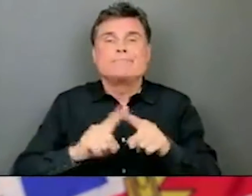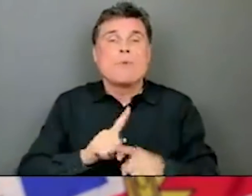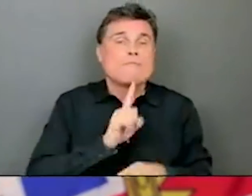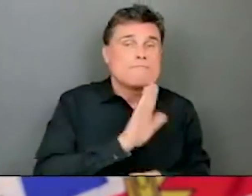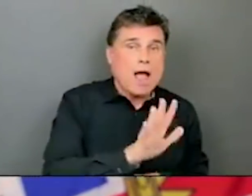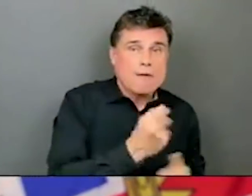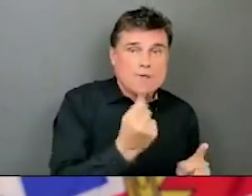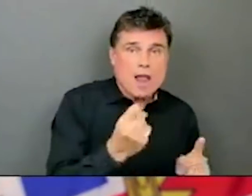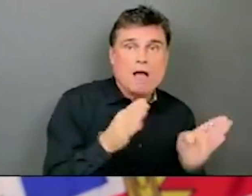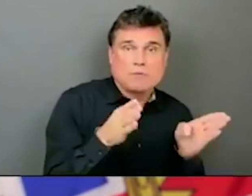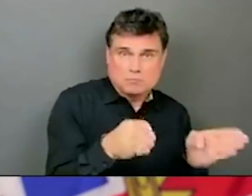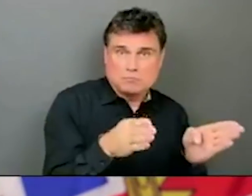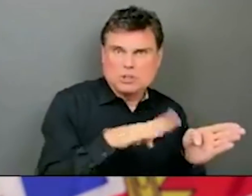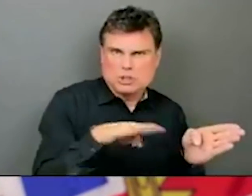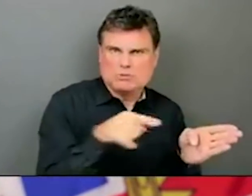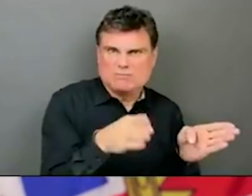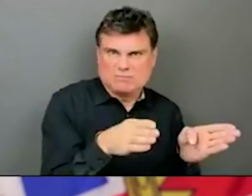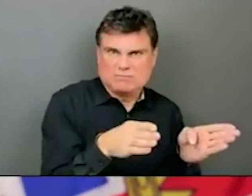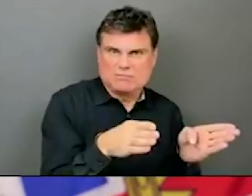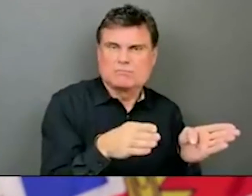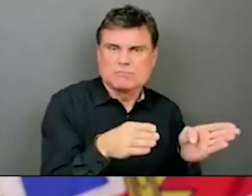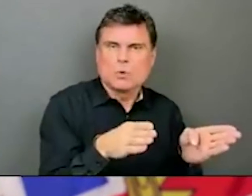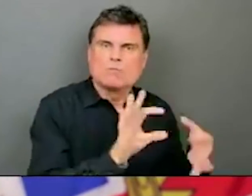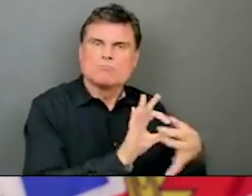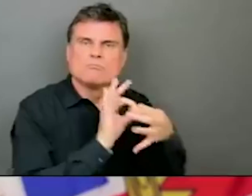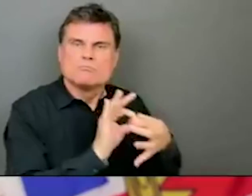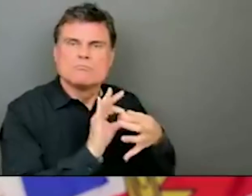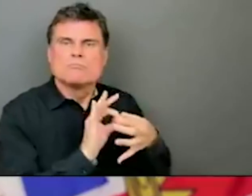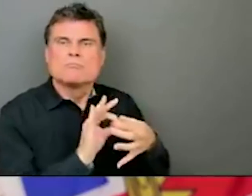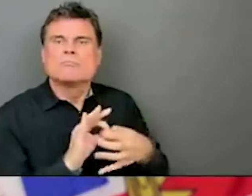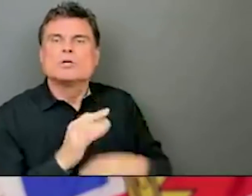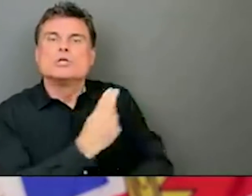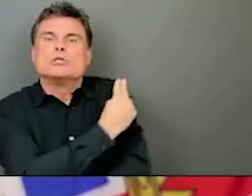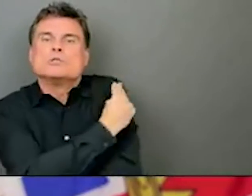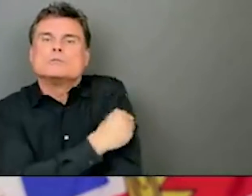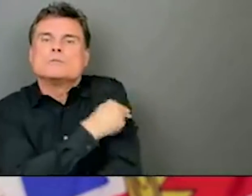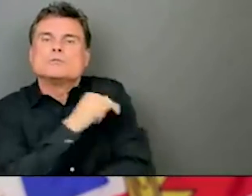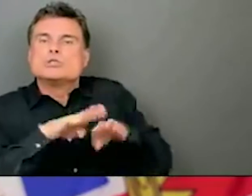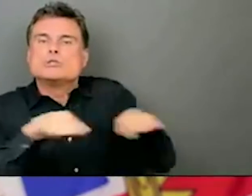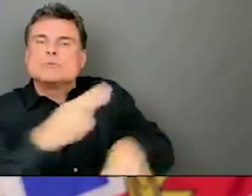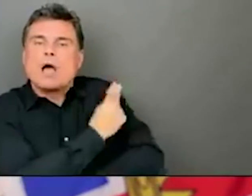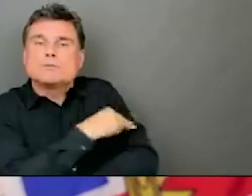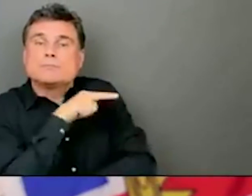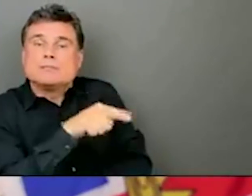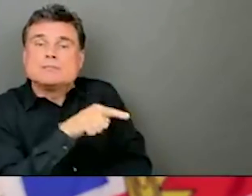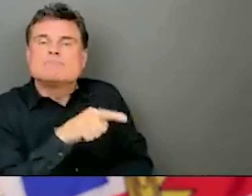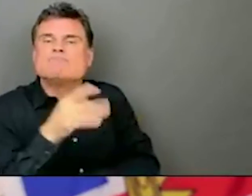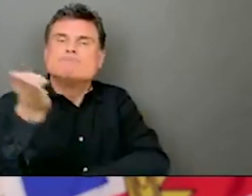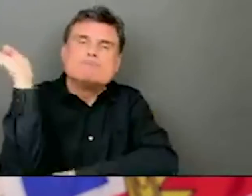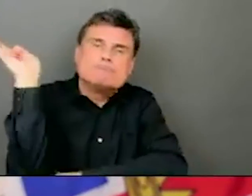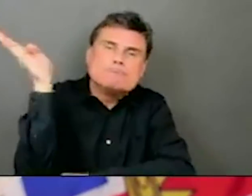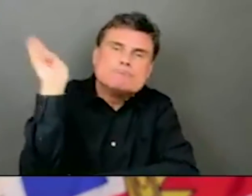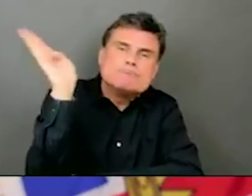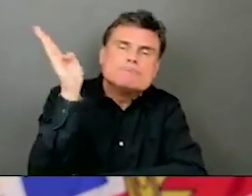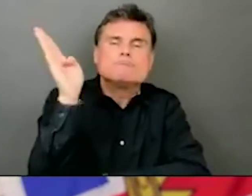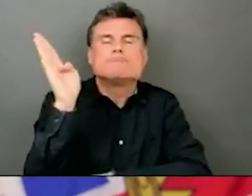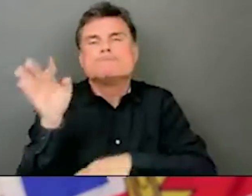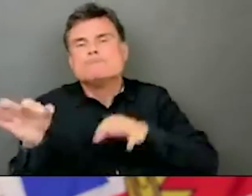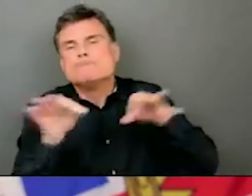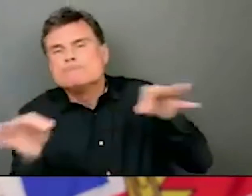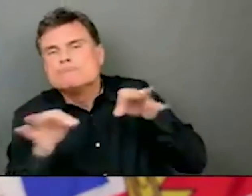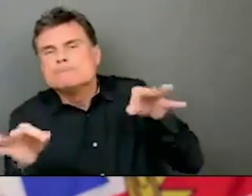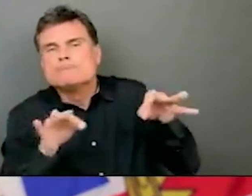for children, particularly 5 to 11. We've been working with Children's Hospital, and there was a number of webinars and other